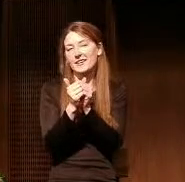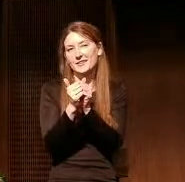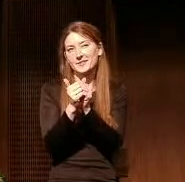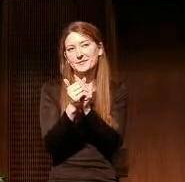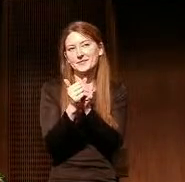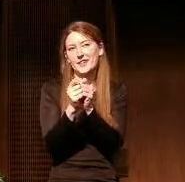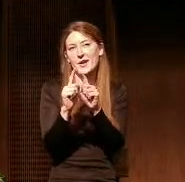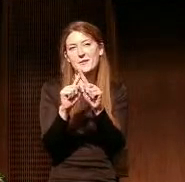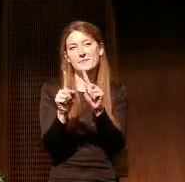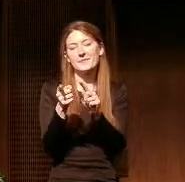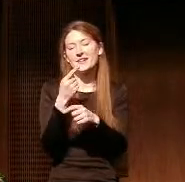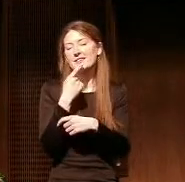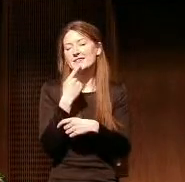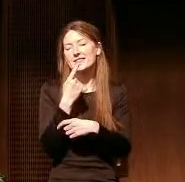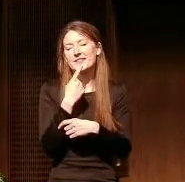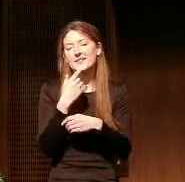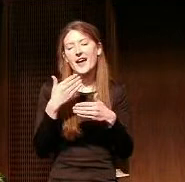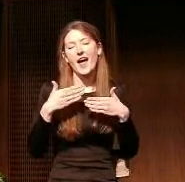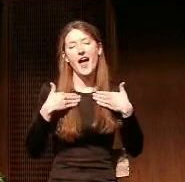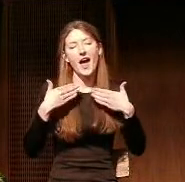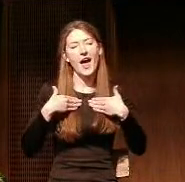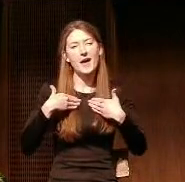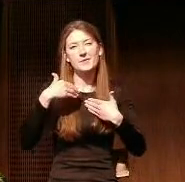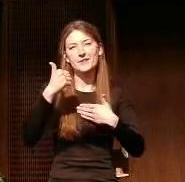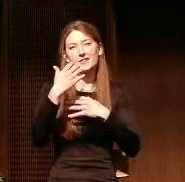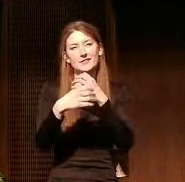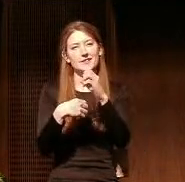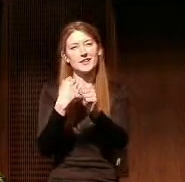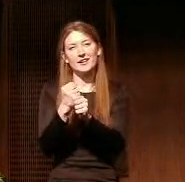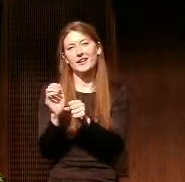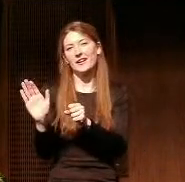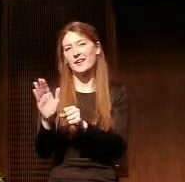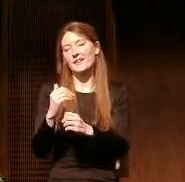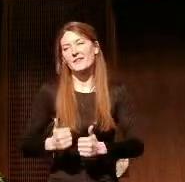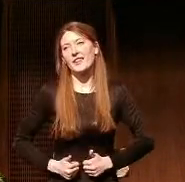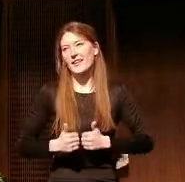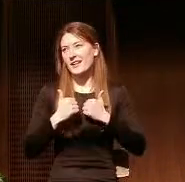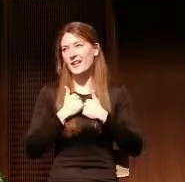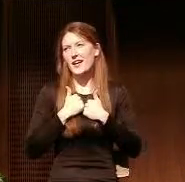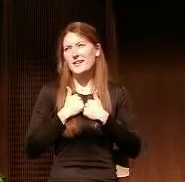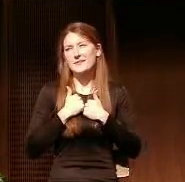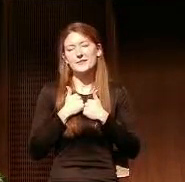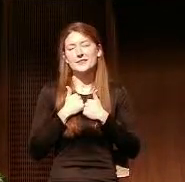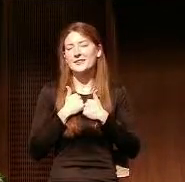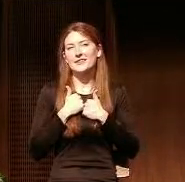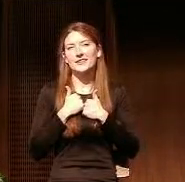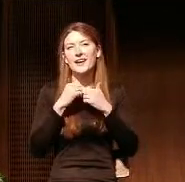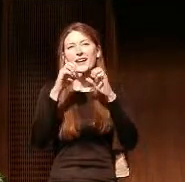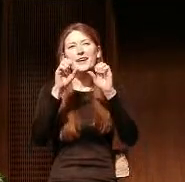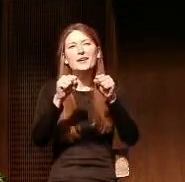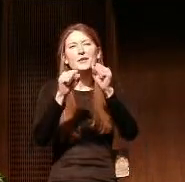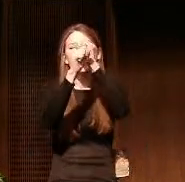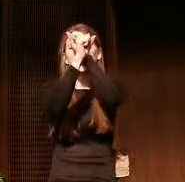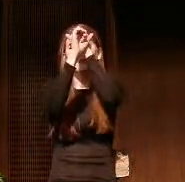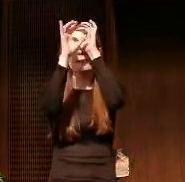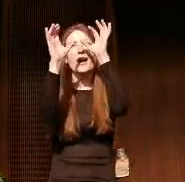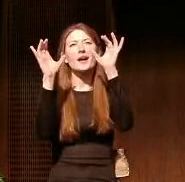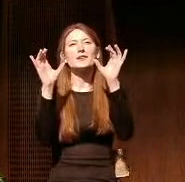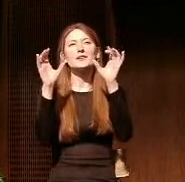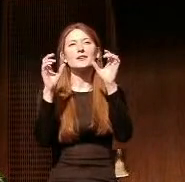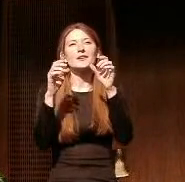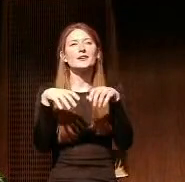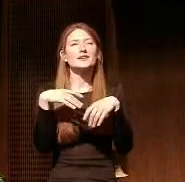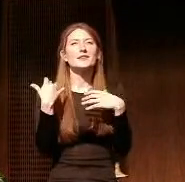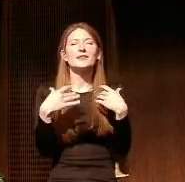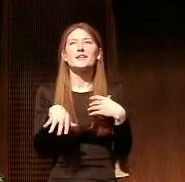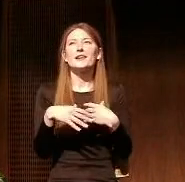But they said it was the happiest year of their life. Can you imagine how lonely Virgil would have